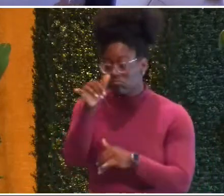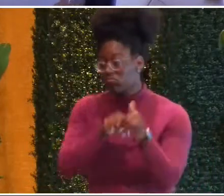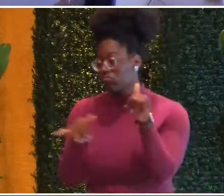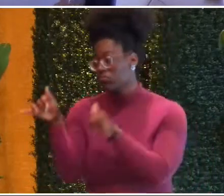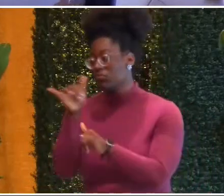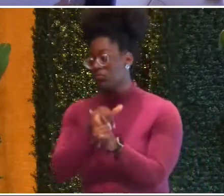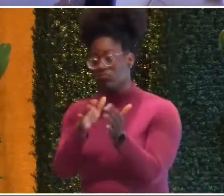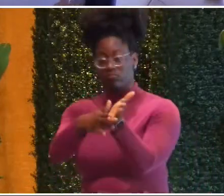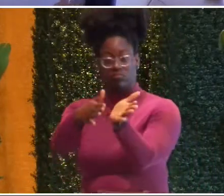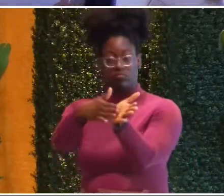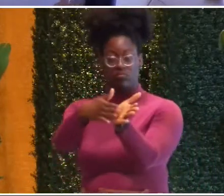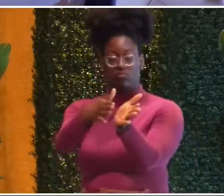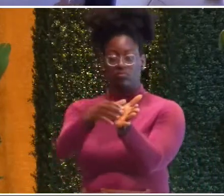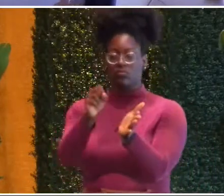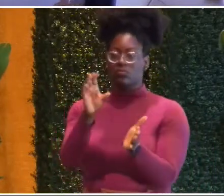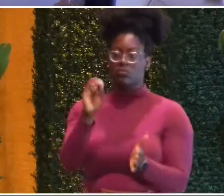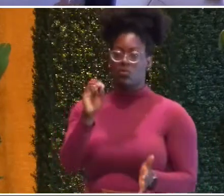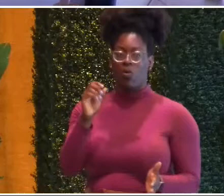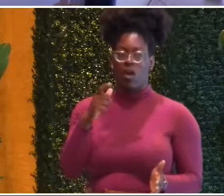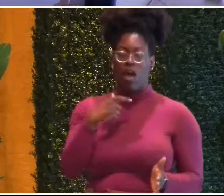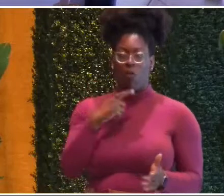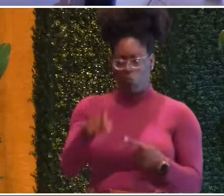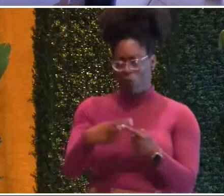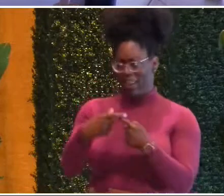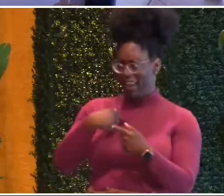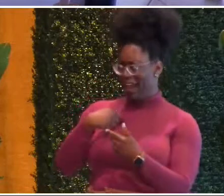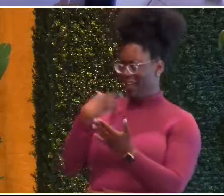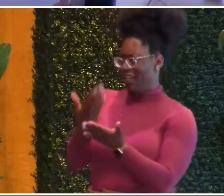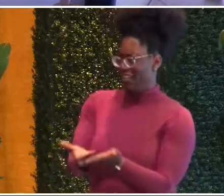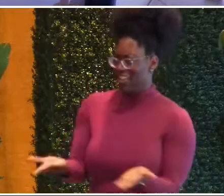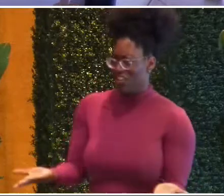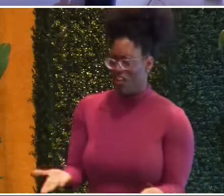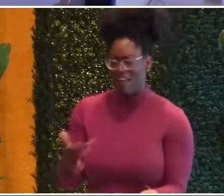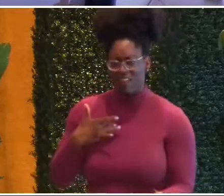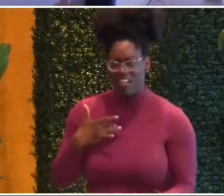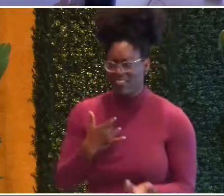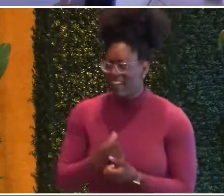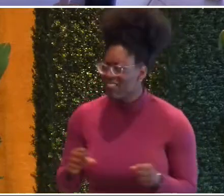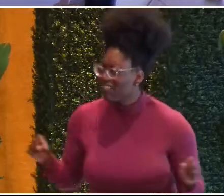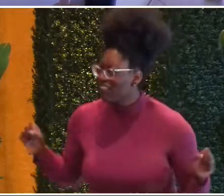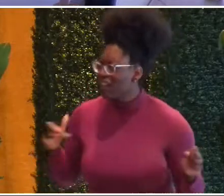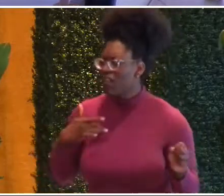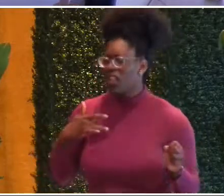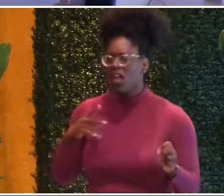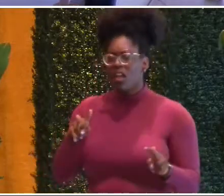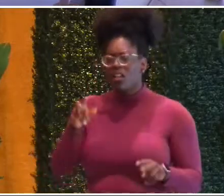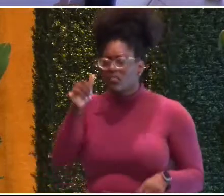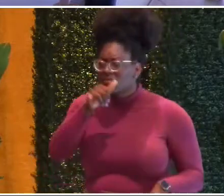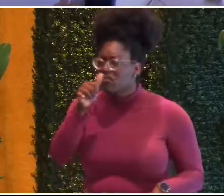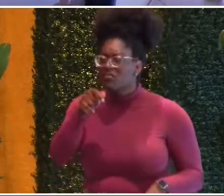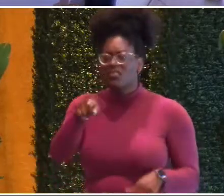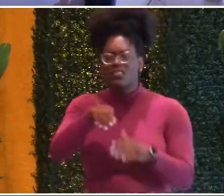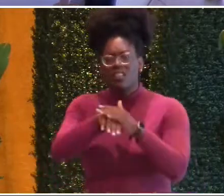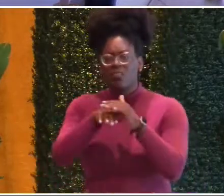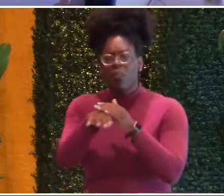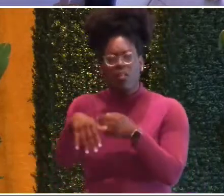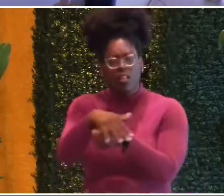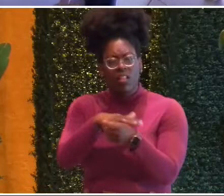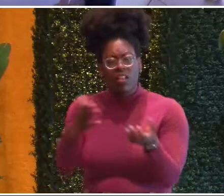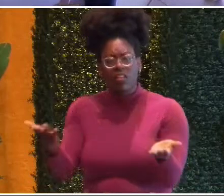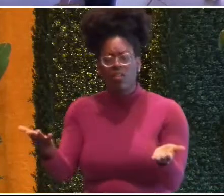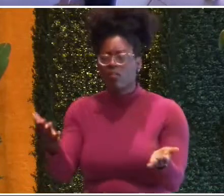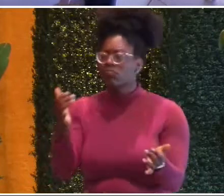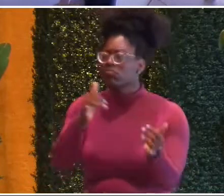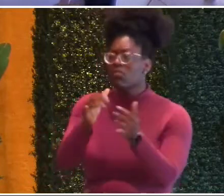literally marveled walking in at just how safe I felt. And just in general, you know, in a lot of spaces with this many